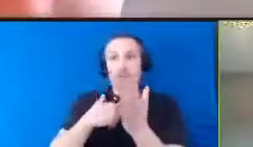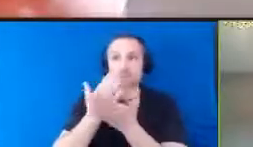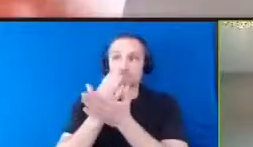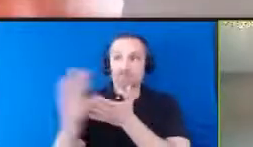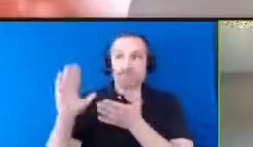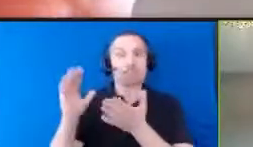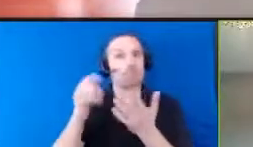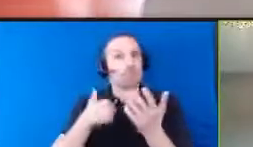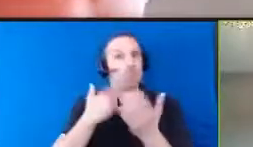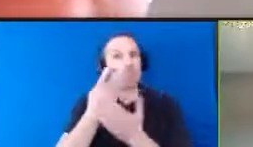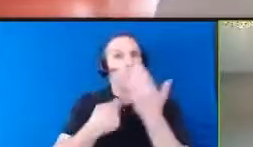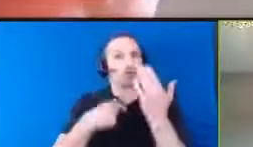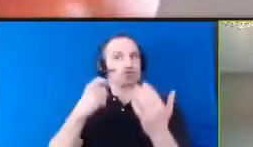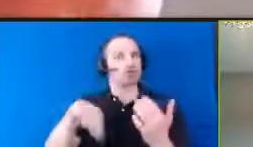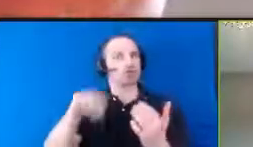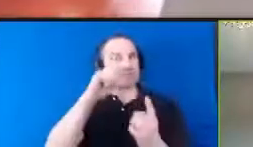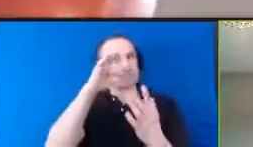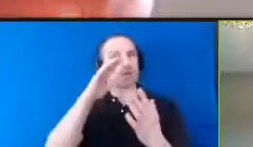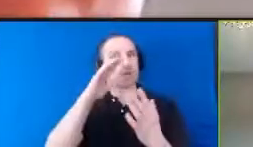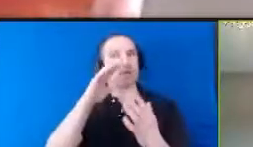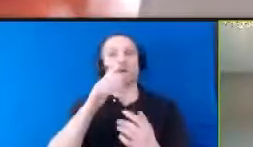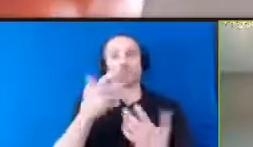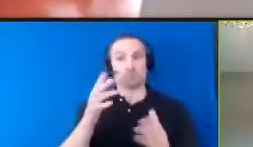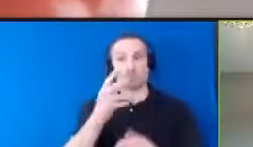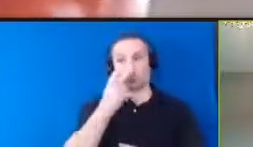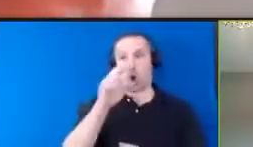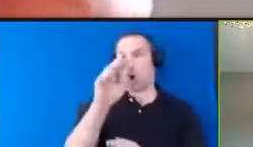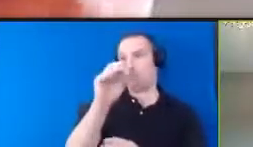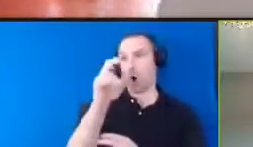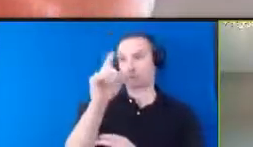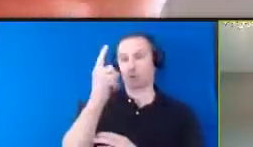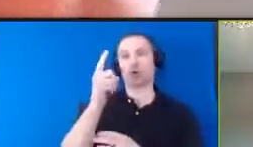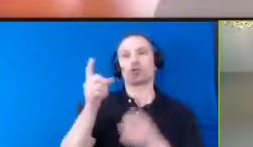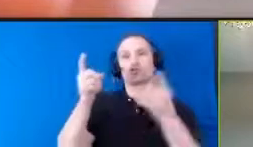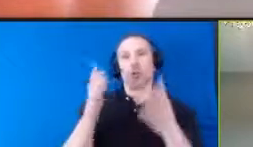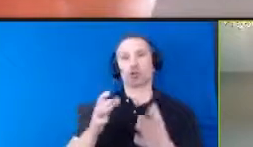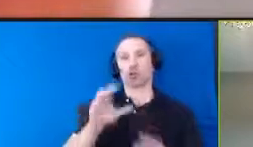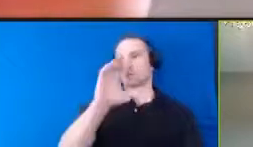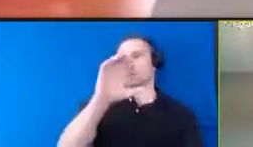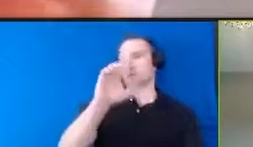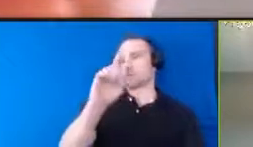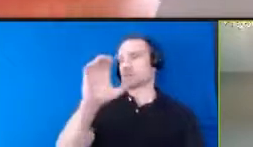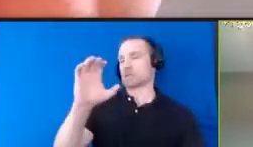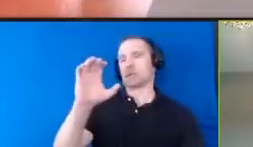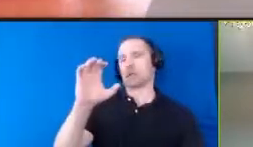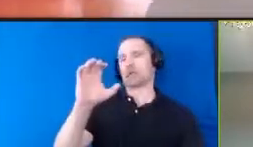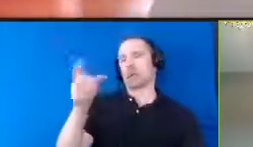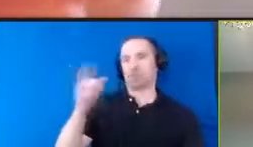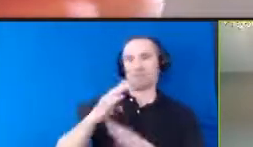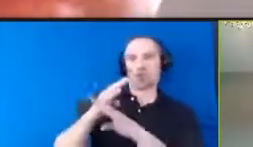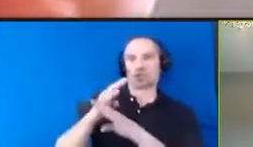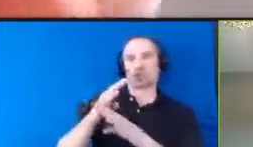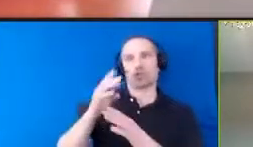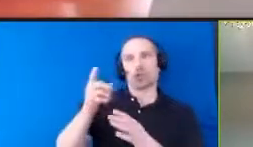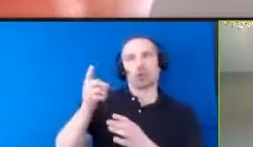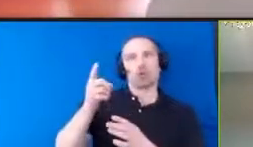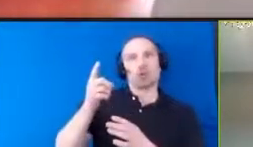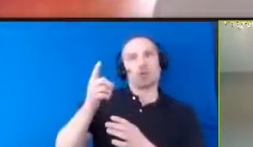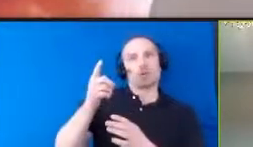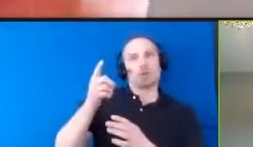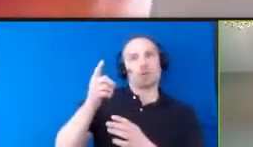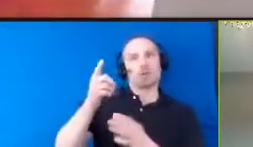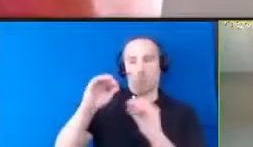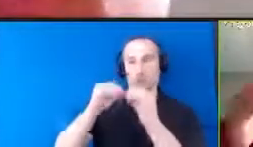know if you saw on March 1st, the director of the Centers for Disease Control and Prevention said, hey, we're not decreasing the number of